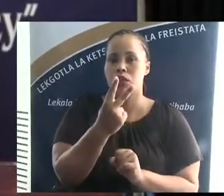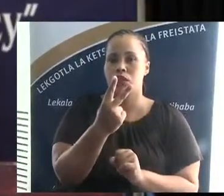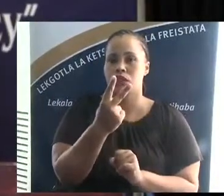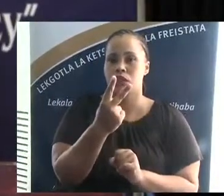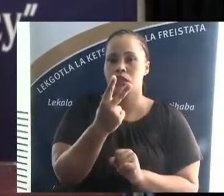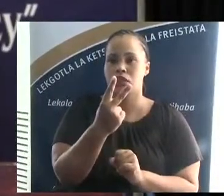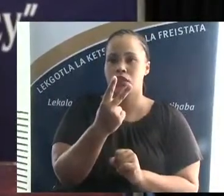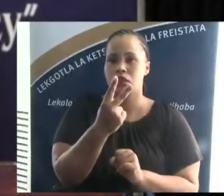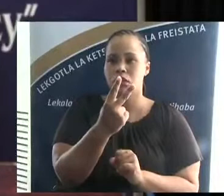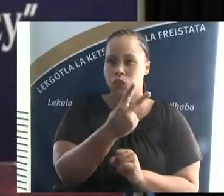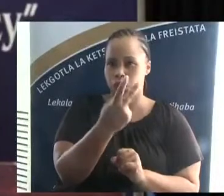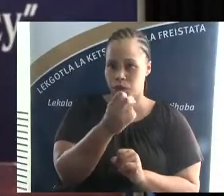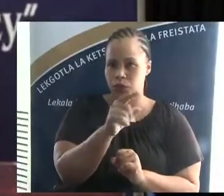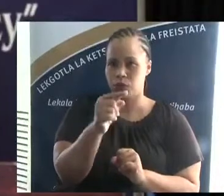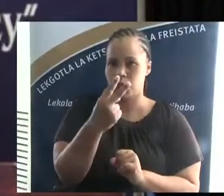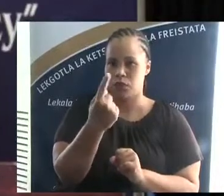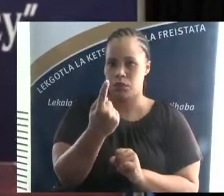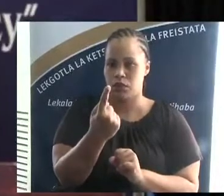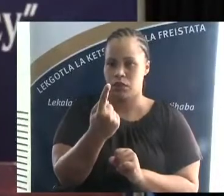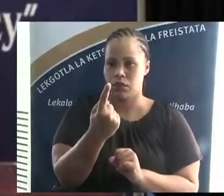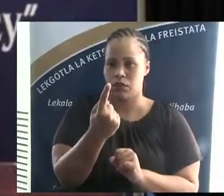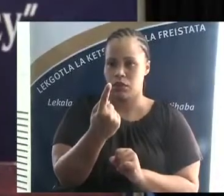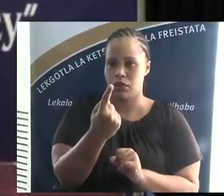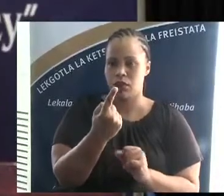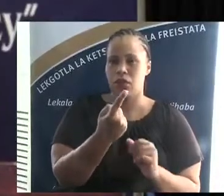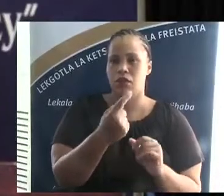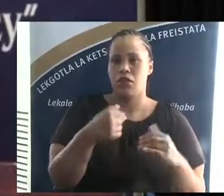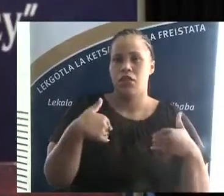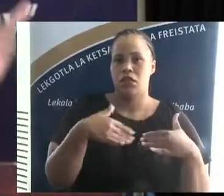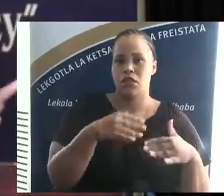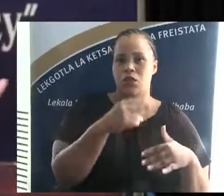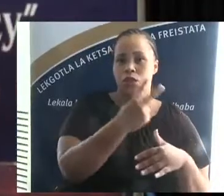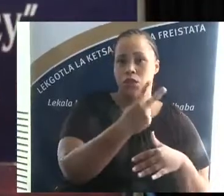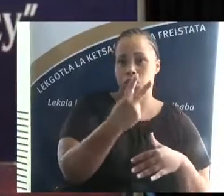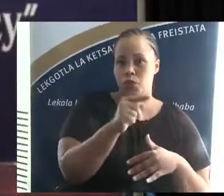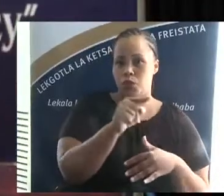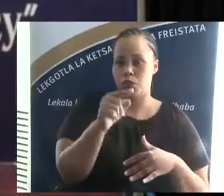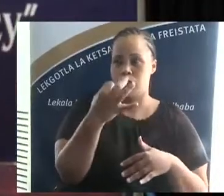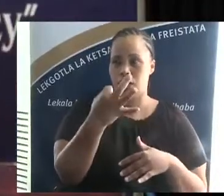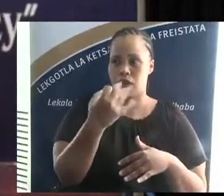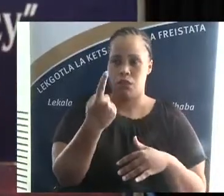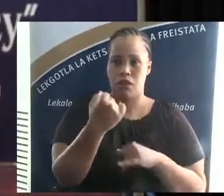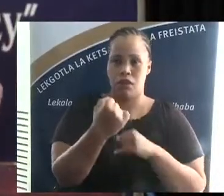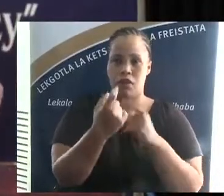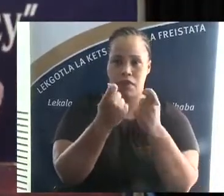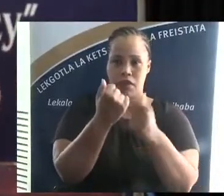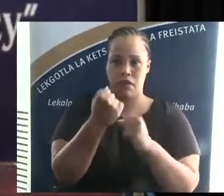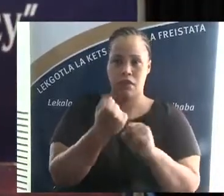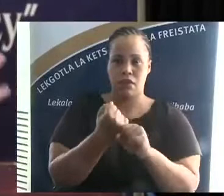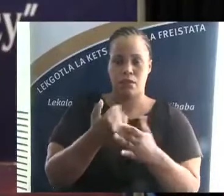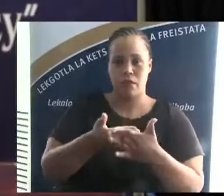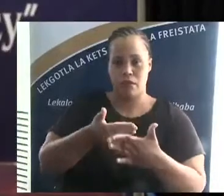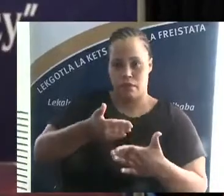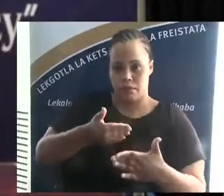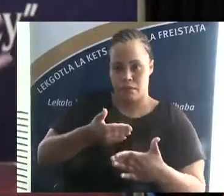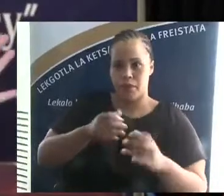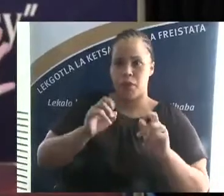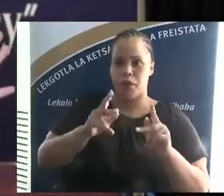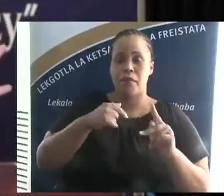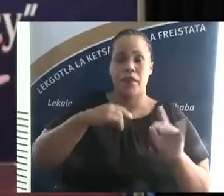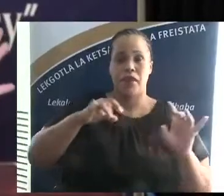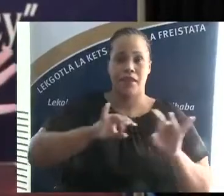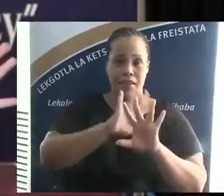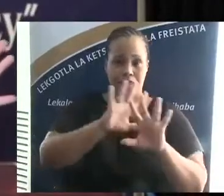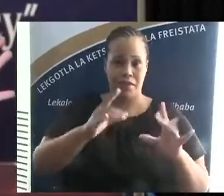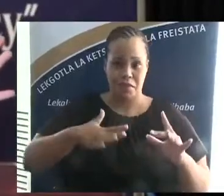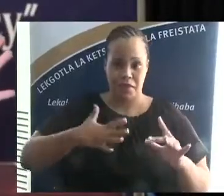2020-21 from 22 to 31 in the previous financial year. So in the 1920, let me just make this clear,